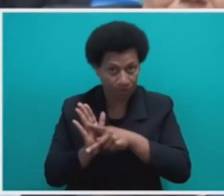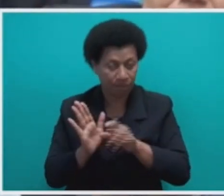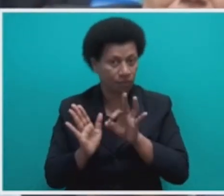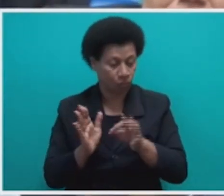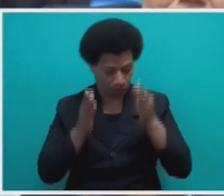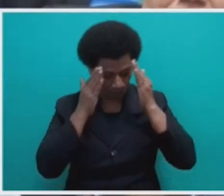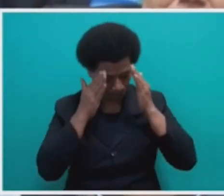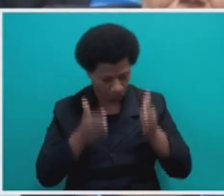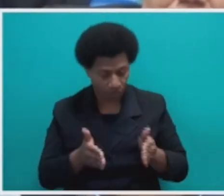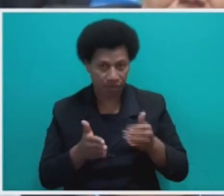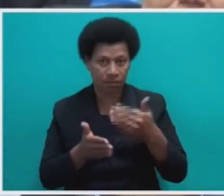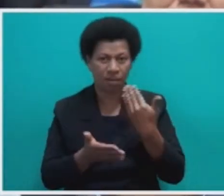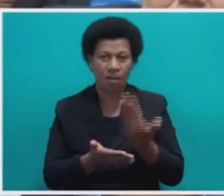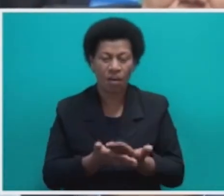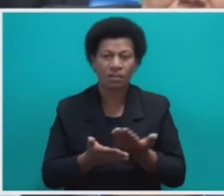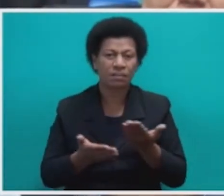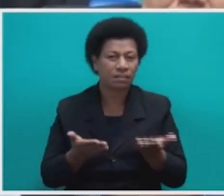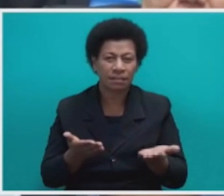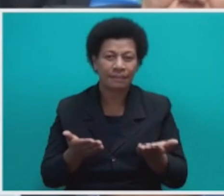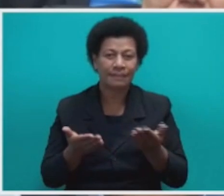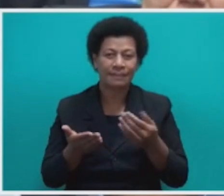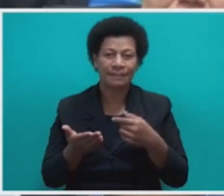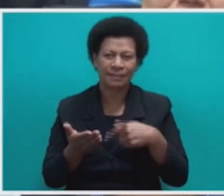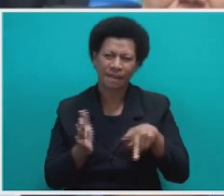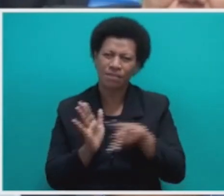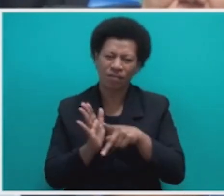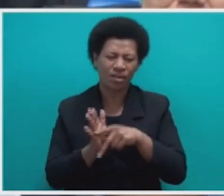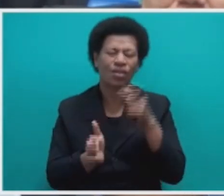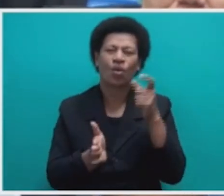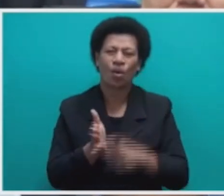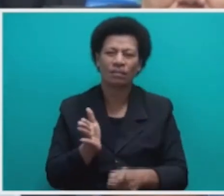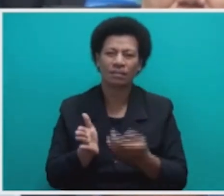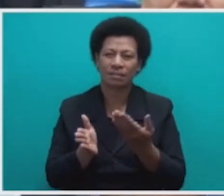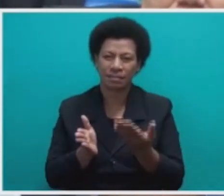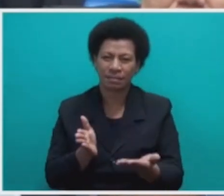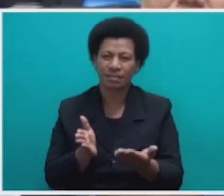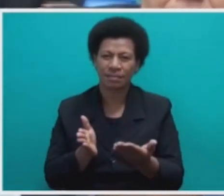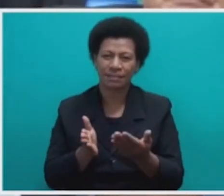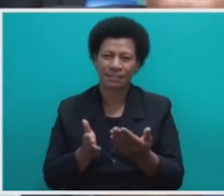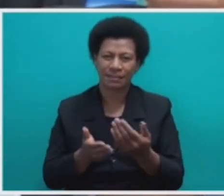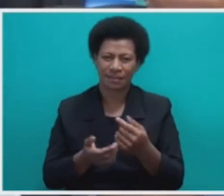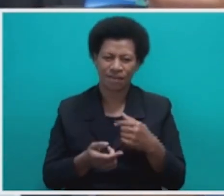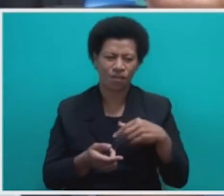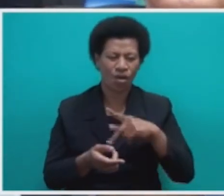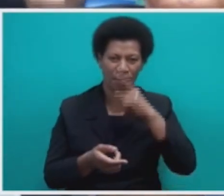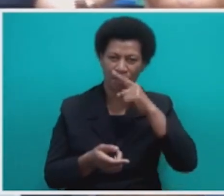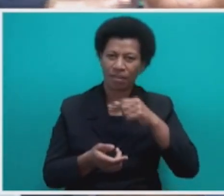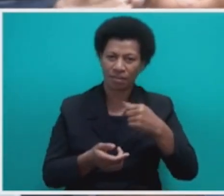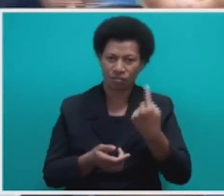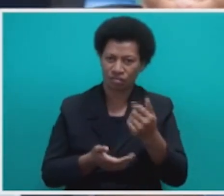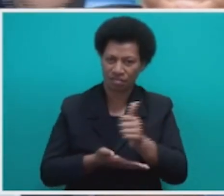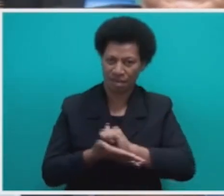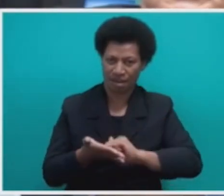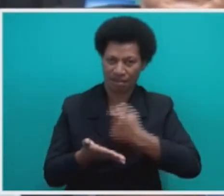concentrate on making exorbitant profit at the cost of the prices to the consumers. And in